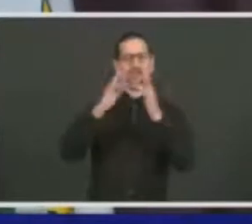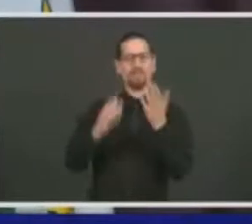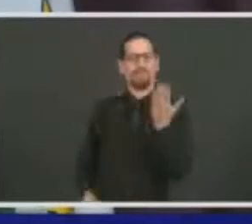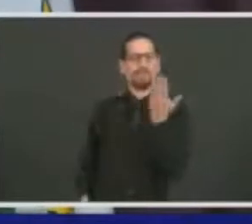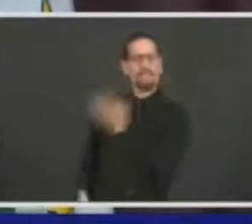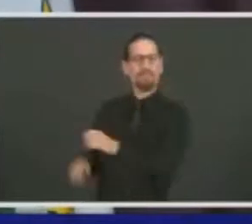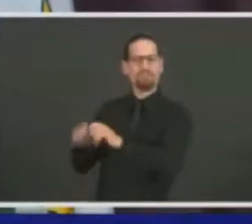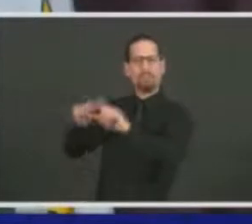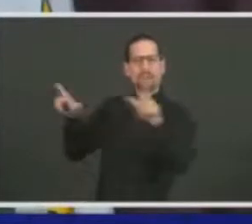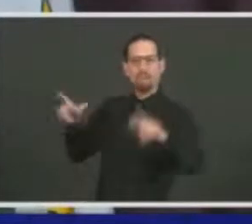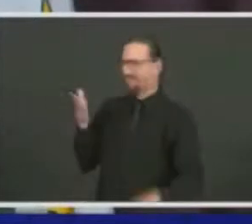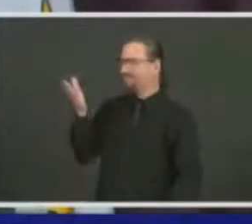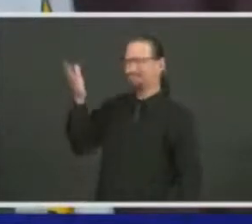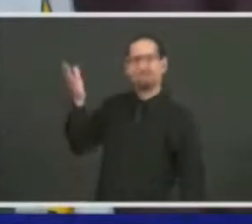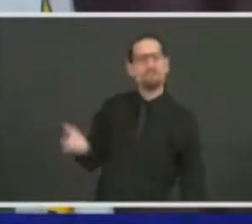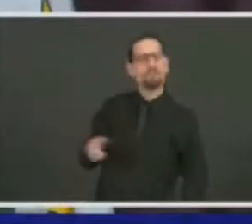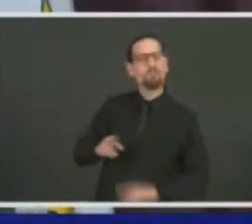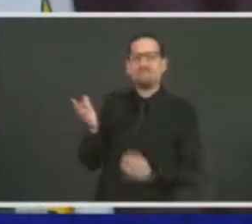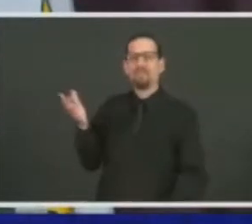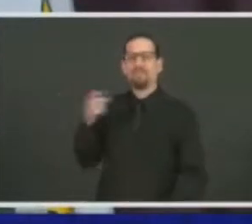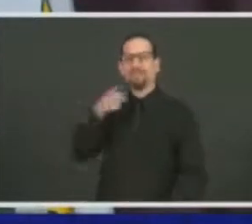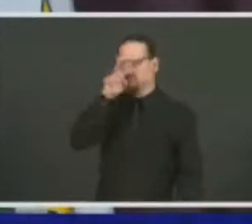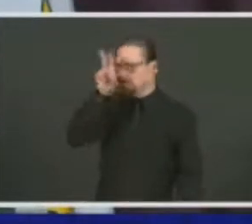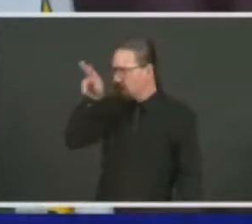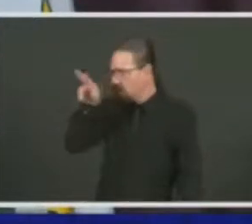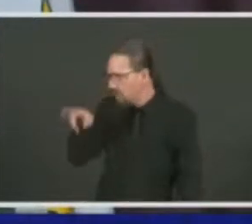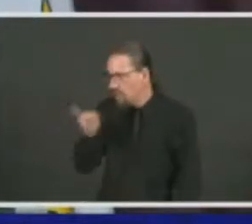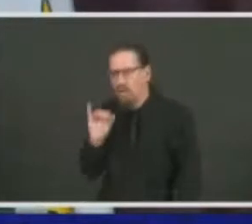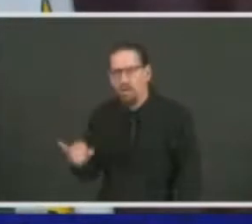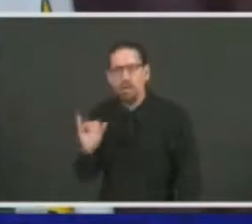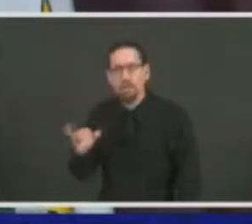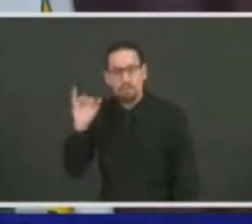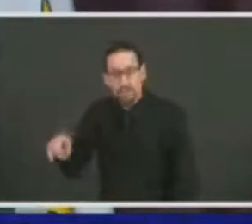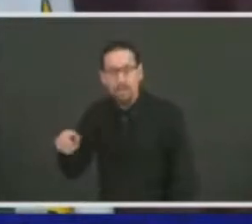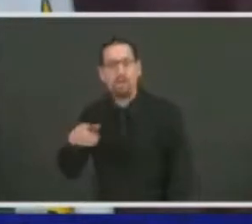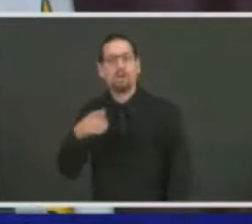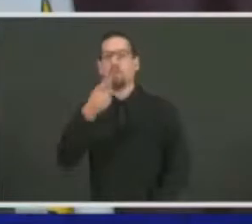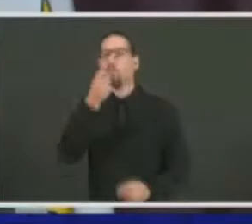out. It'll be there on an ongoing basis.